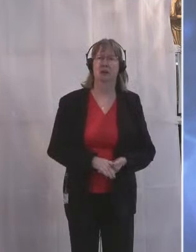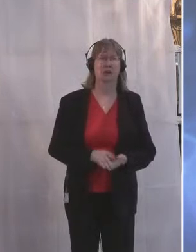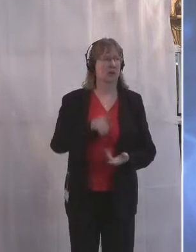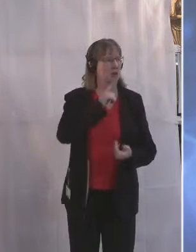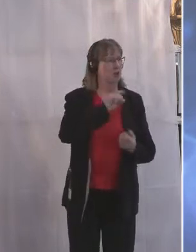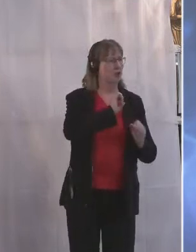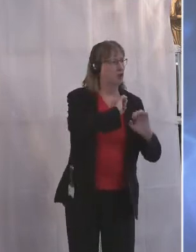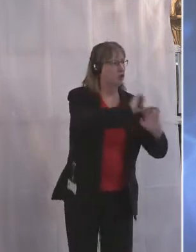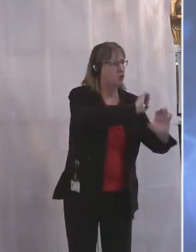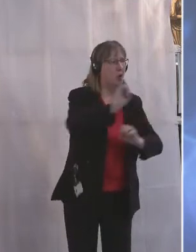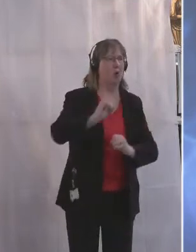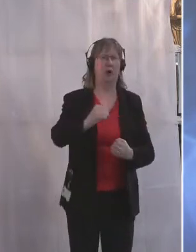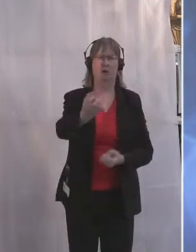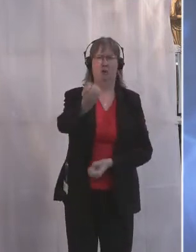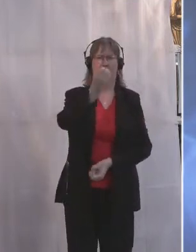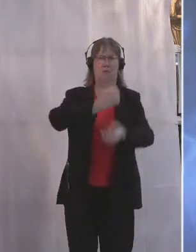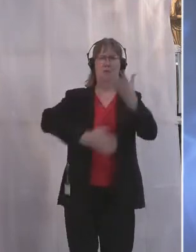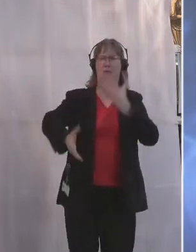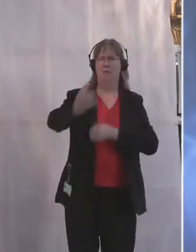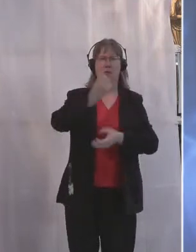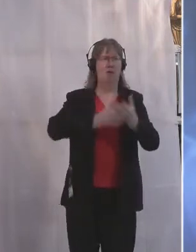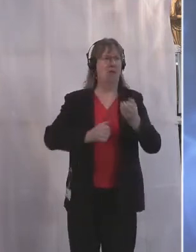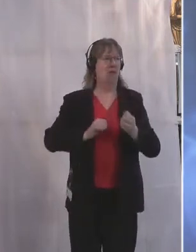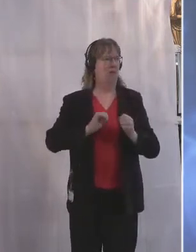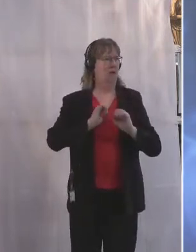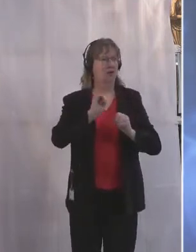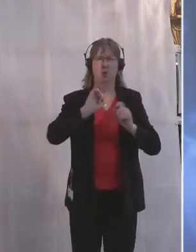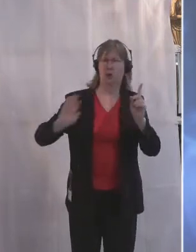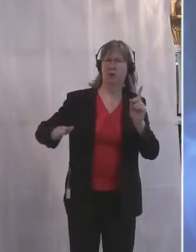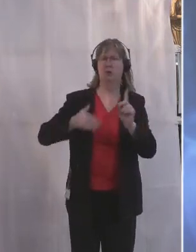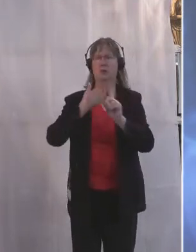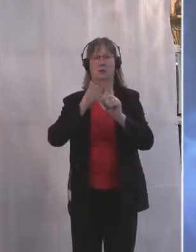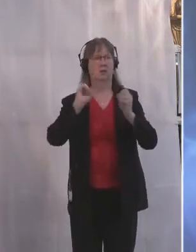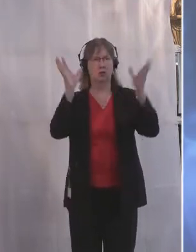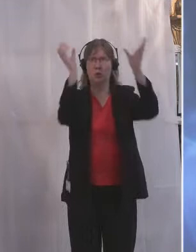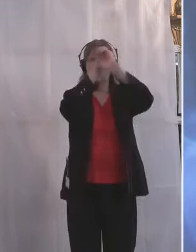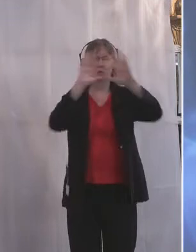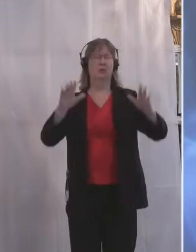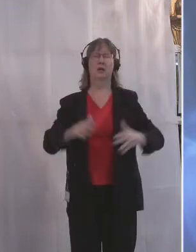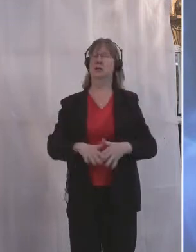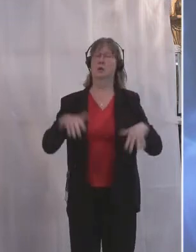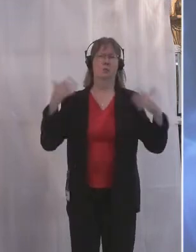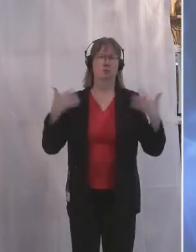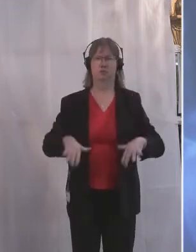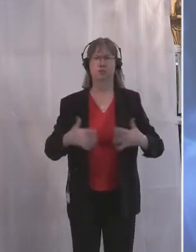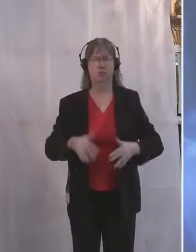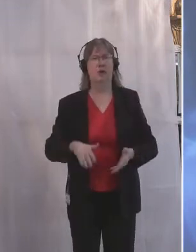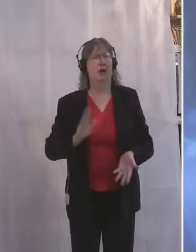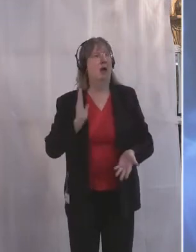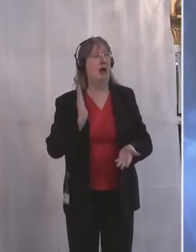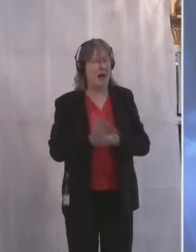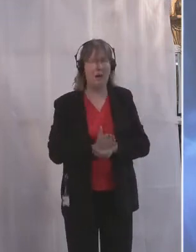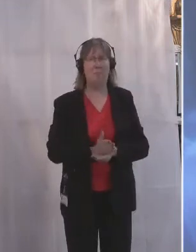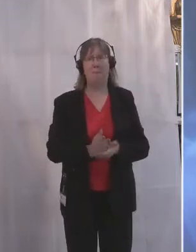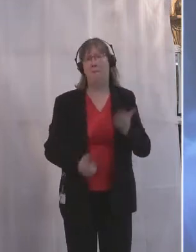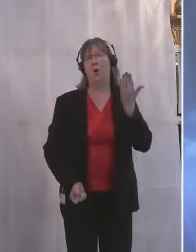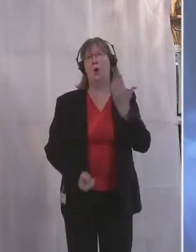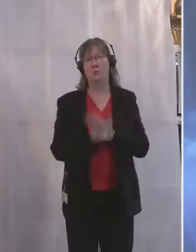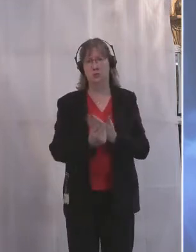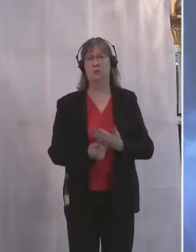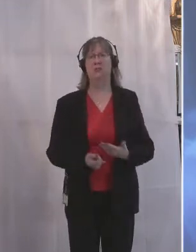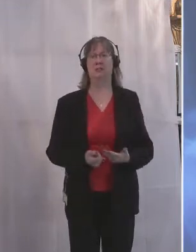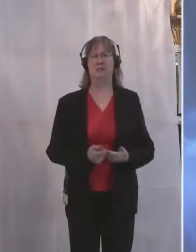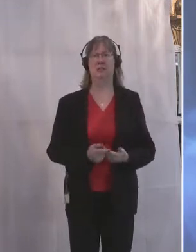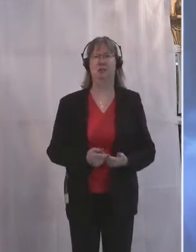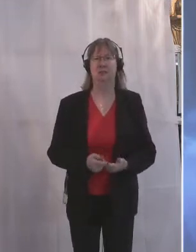collective inspiration in this room is truly phenomenal. You really do have the opportunity